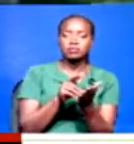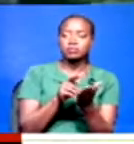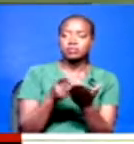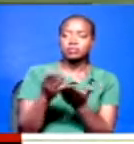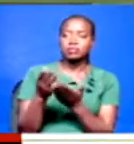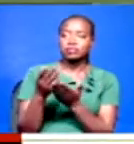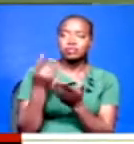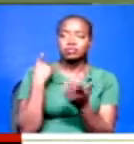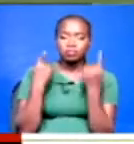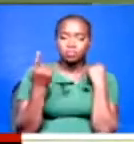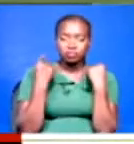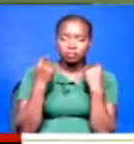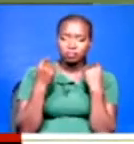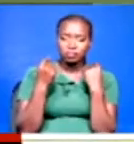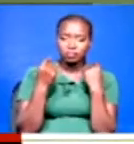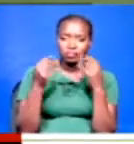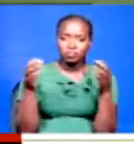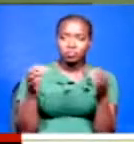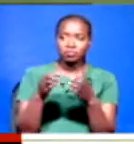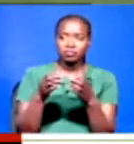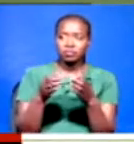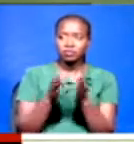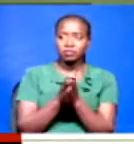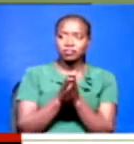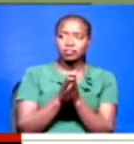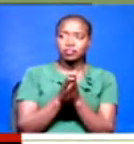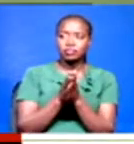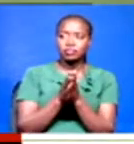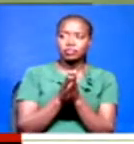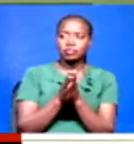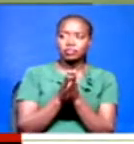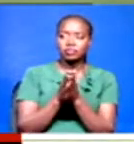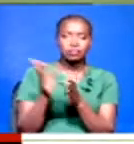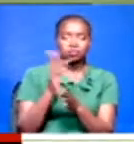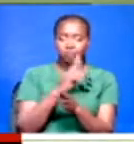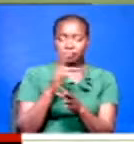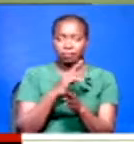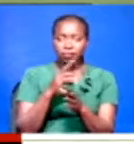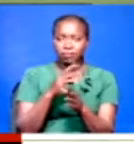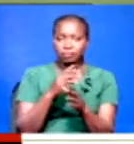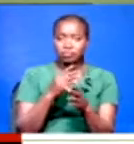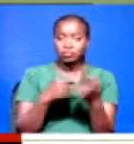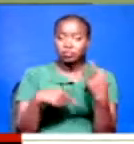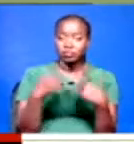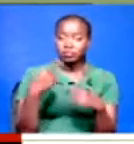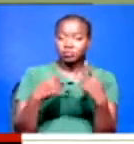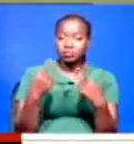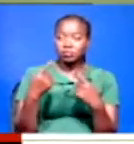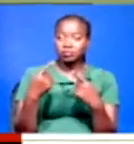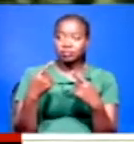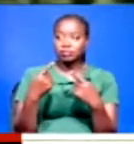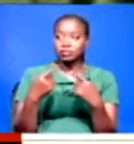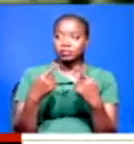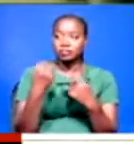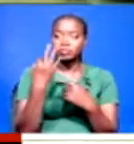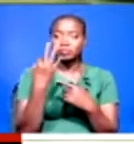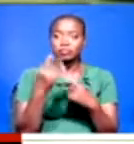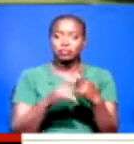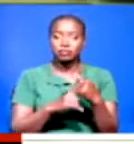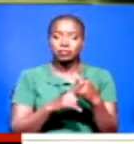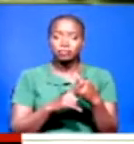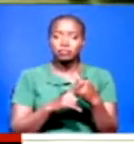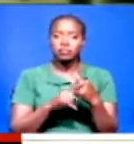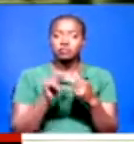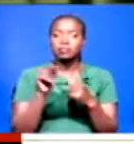Golf Club fended off stiff competition from his clubmate Erastus Orina to emerge the winner with 36 points on count back.